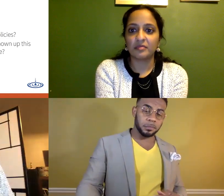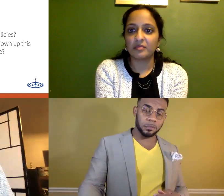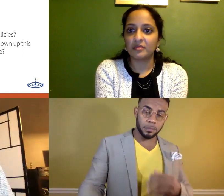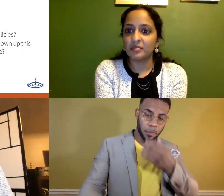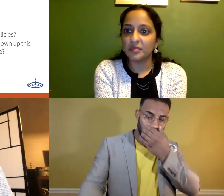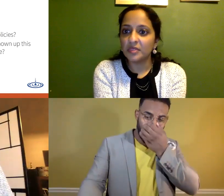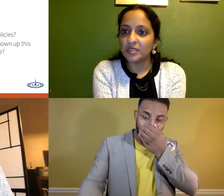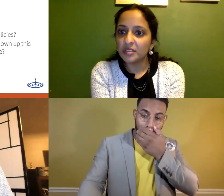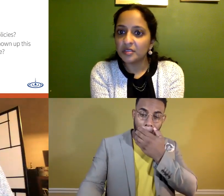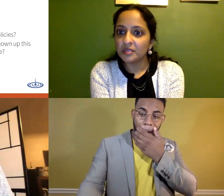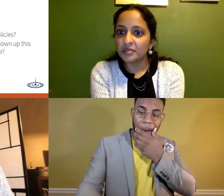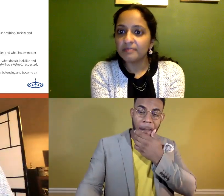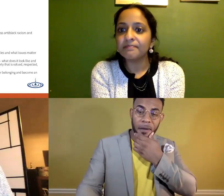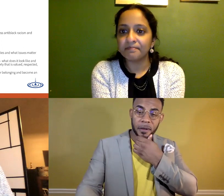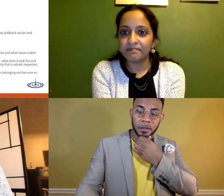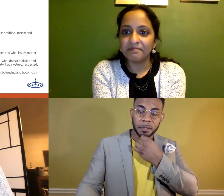is,